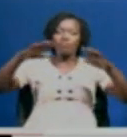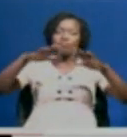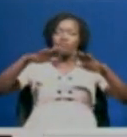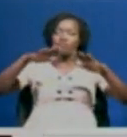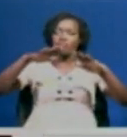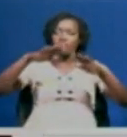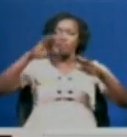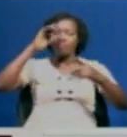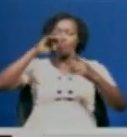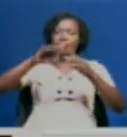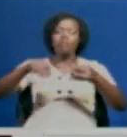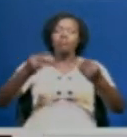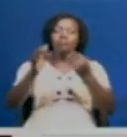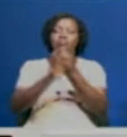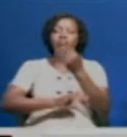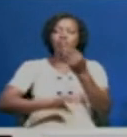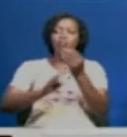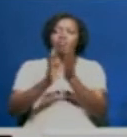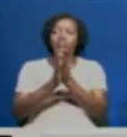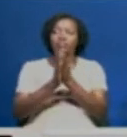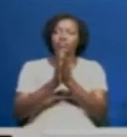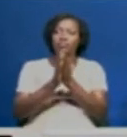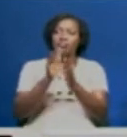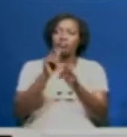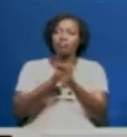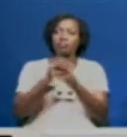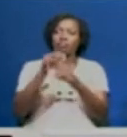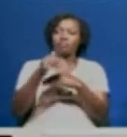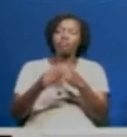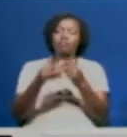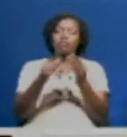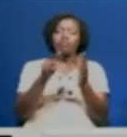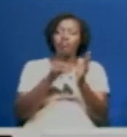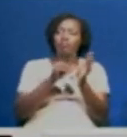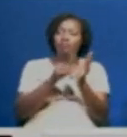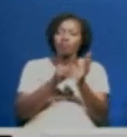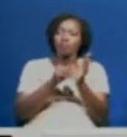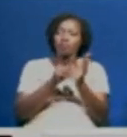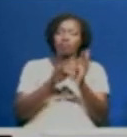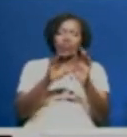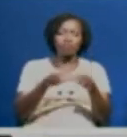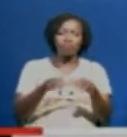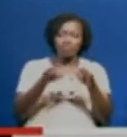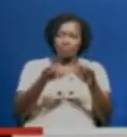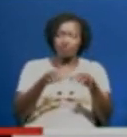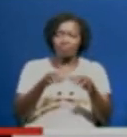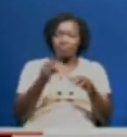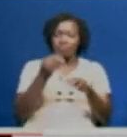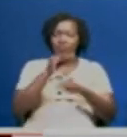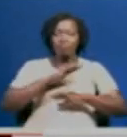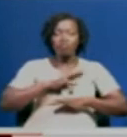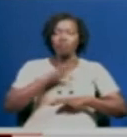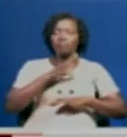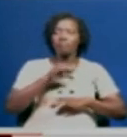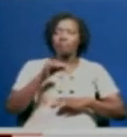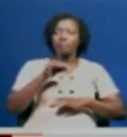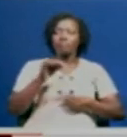provide the country with timely and regular data in fields such as agriculture, food security and